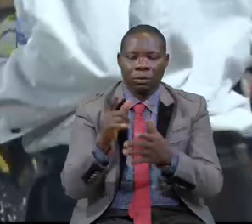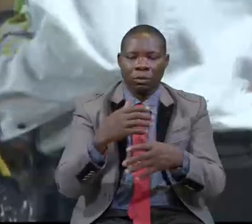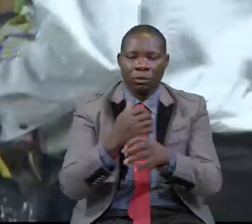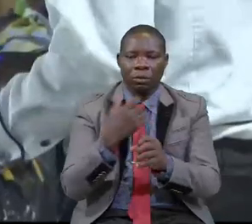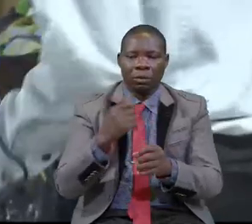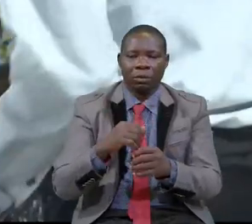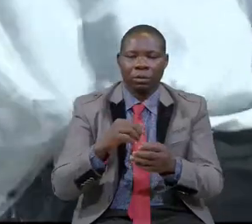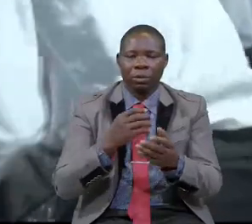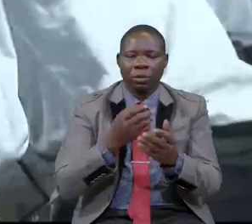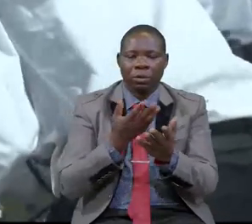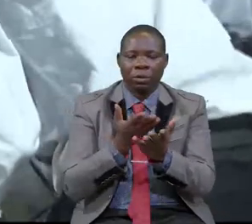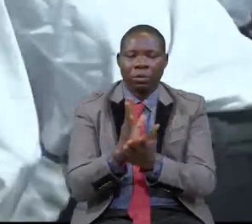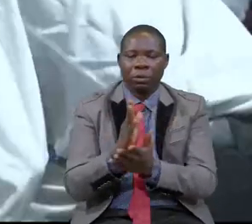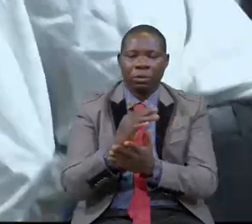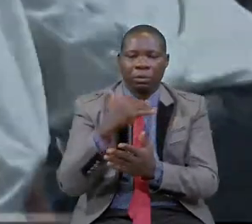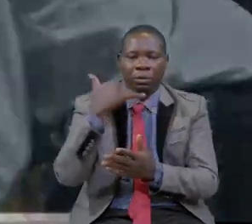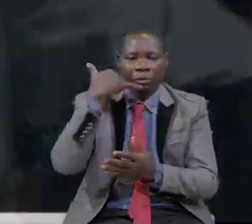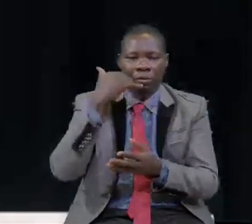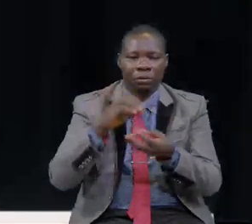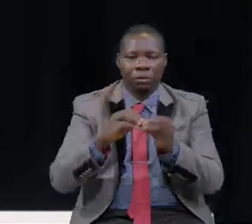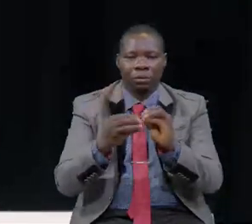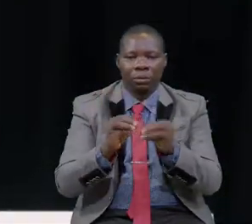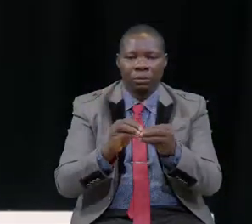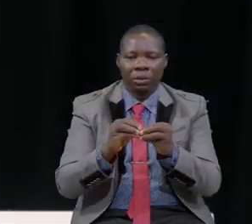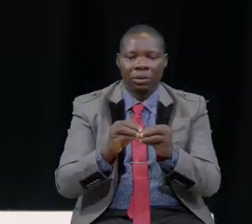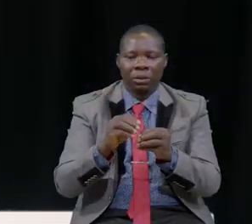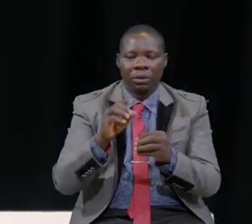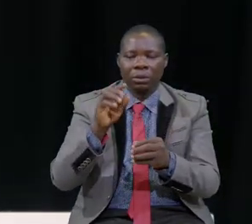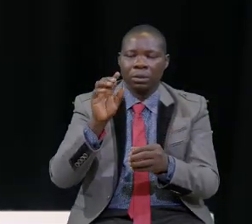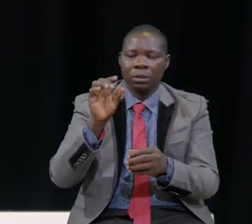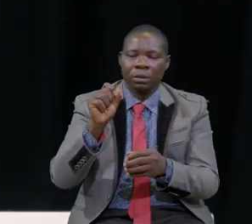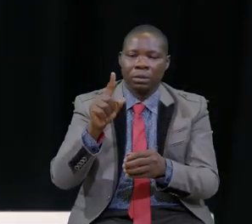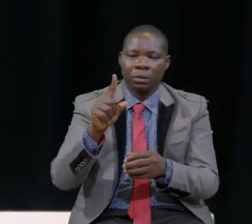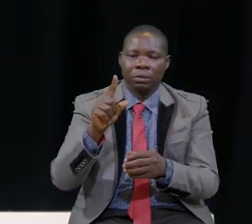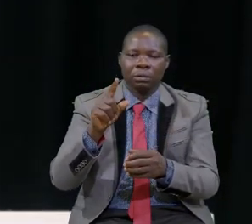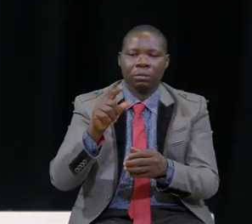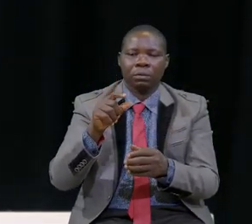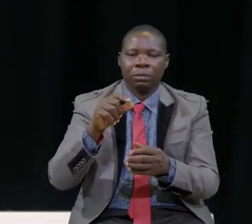Write their names clearly in capital letters.